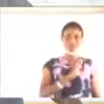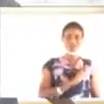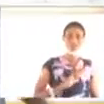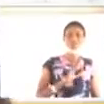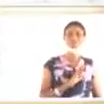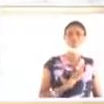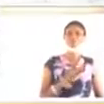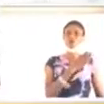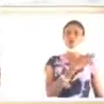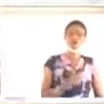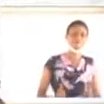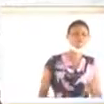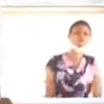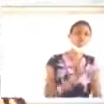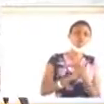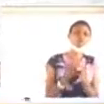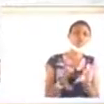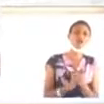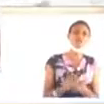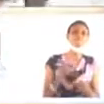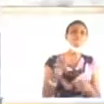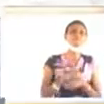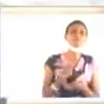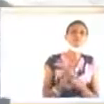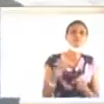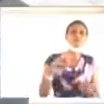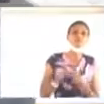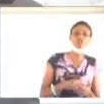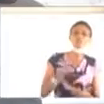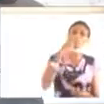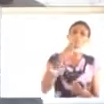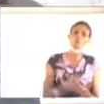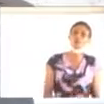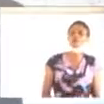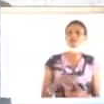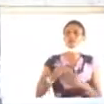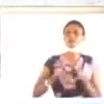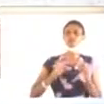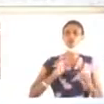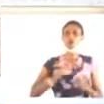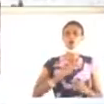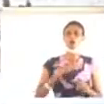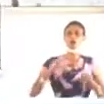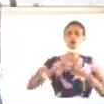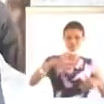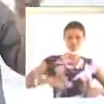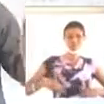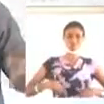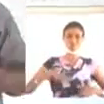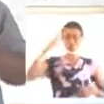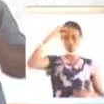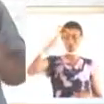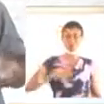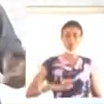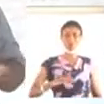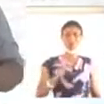So therefore, we should, the lifestyle of people, and when you see young boys